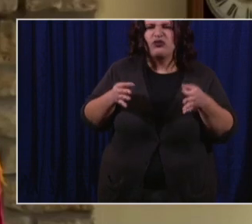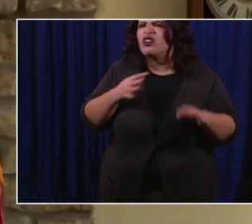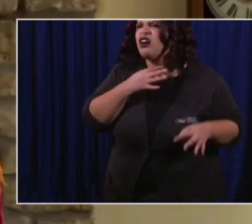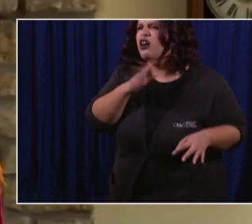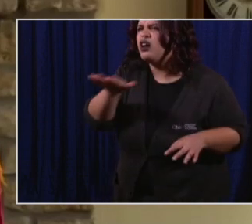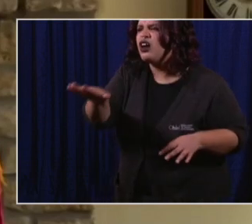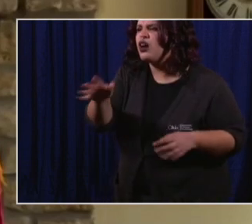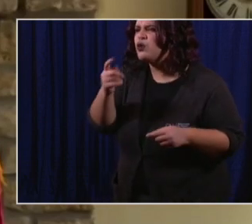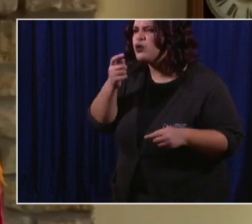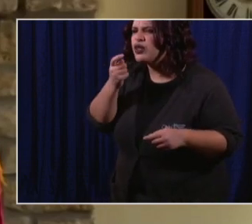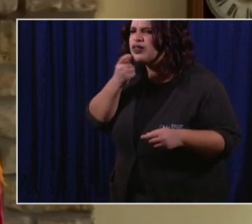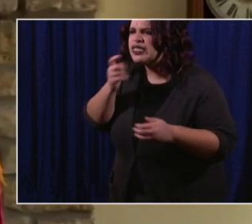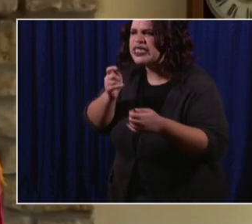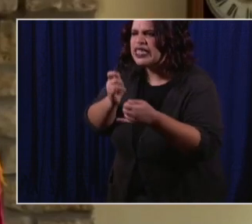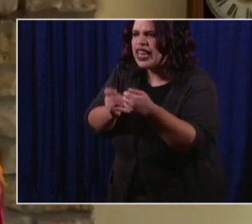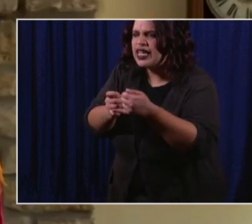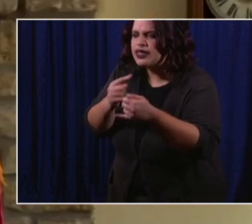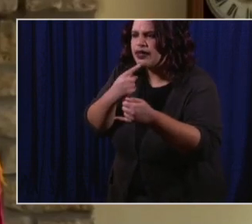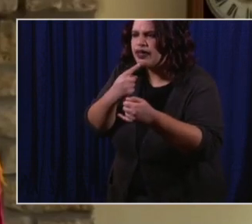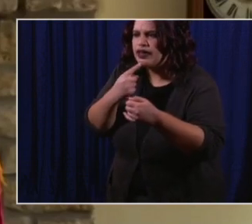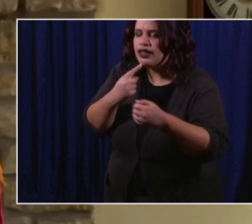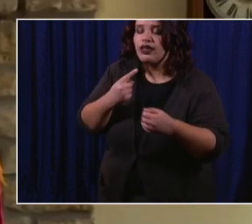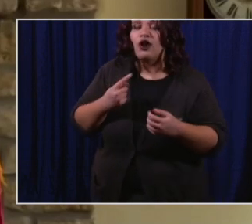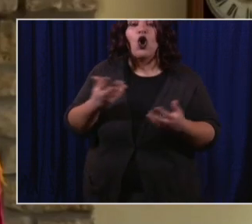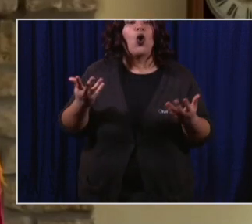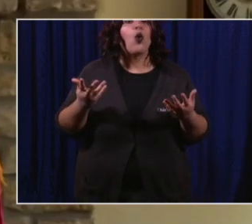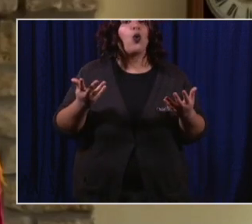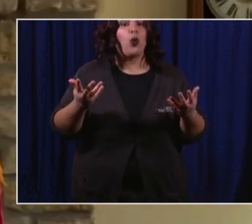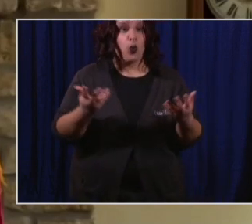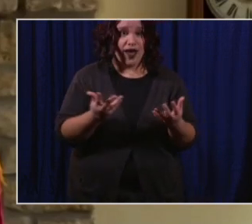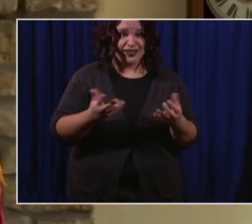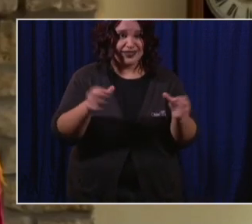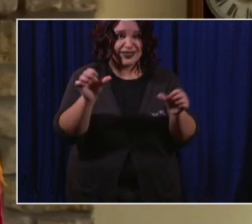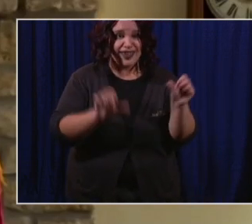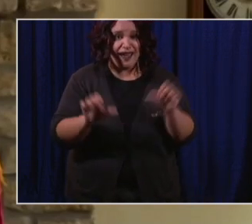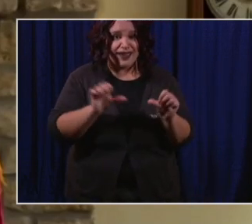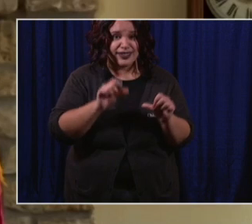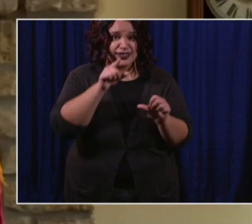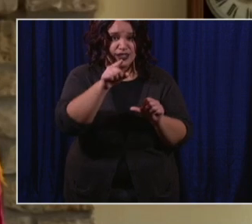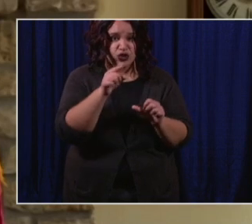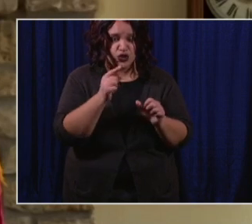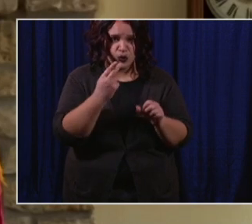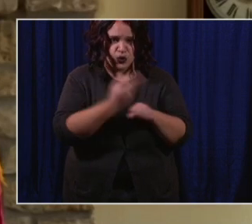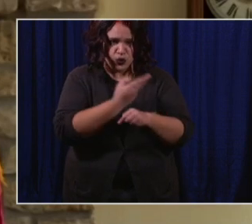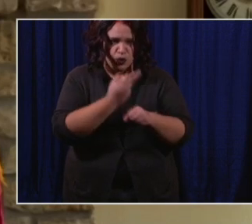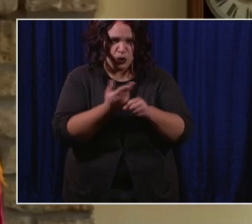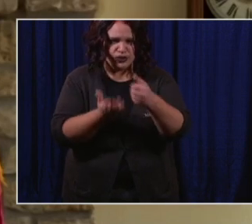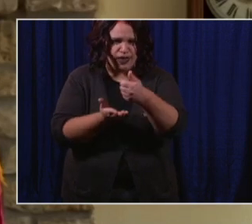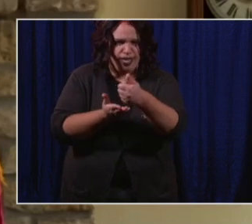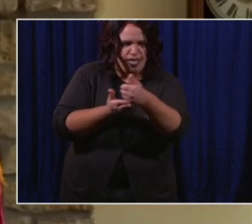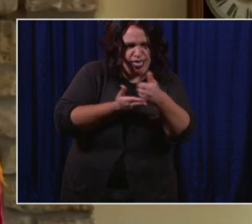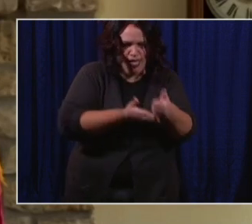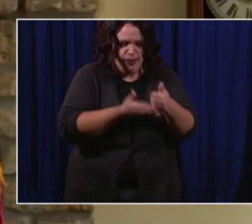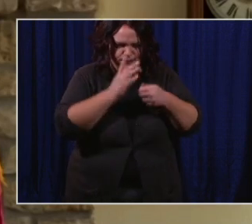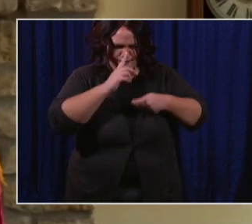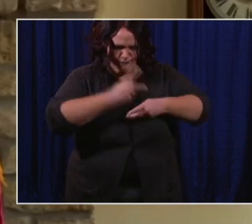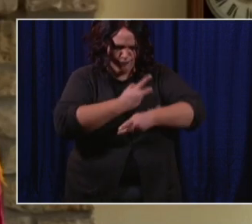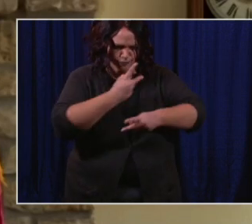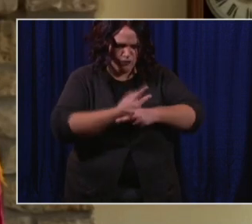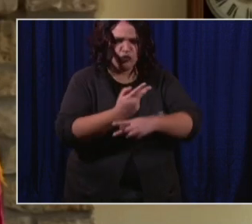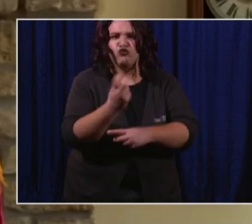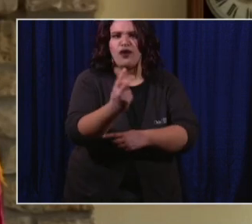me the last sentence again. What is the science that has you guys concluding that you need to cap